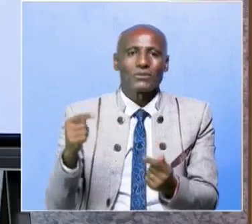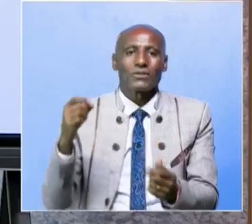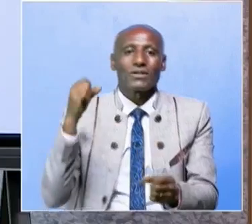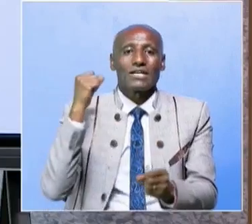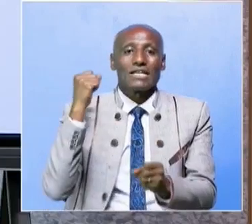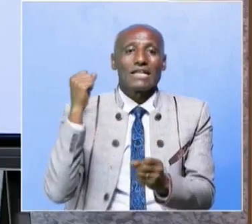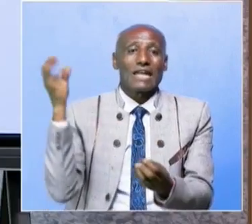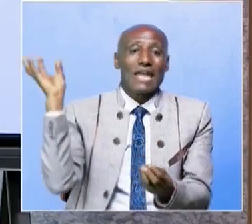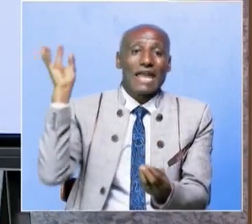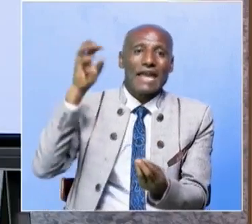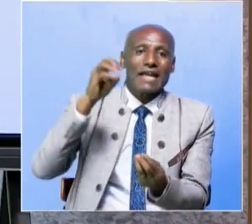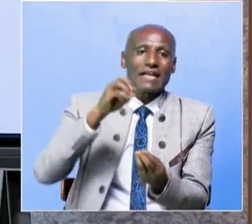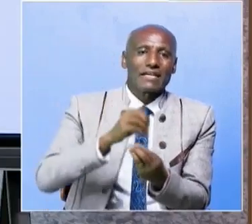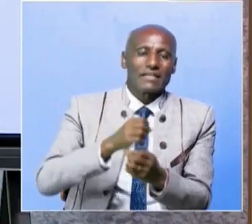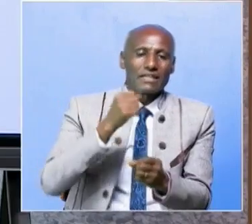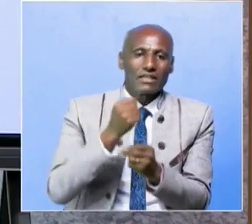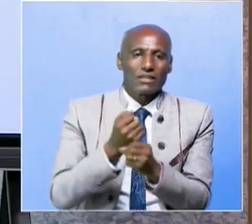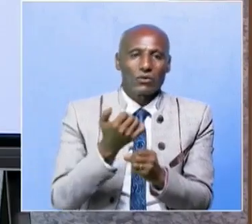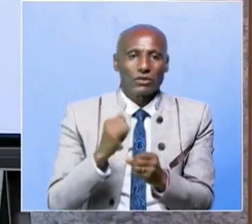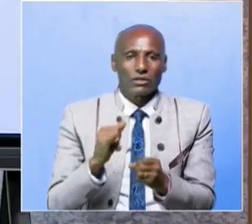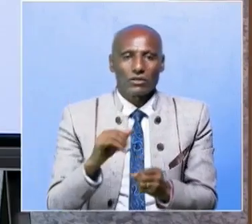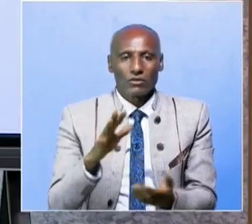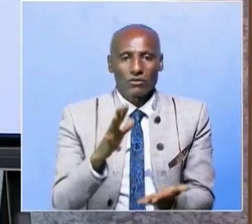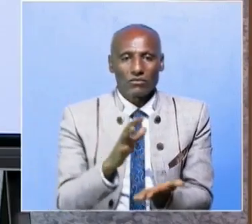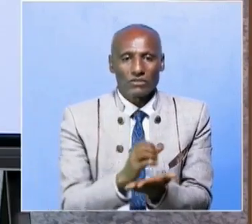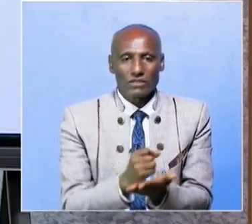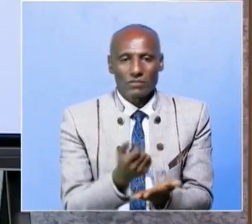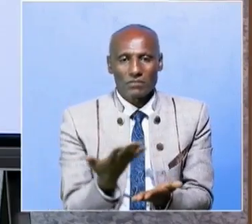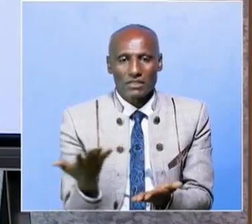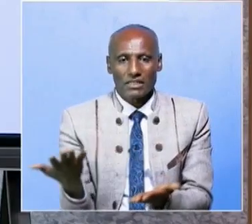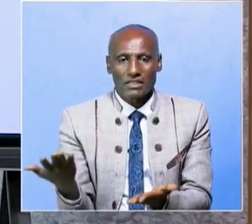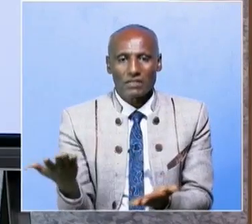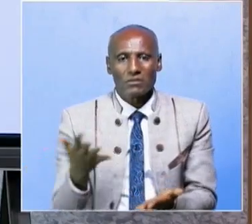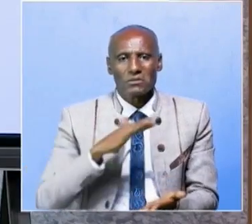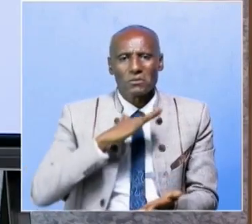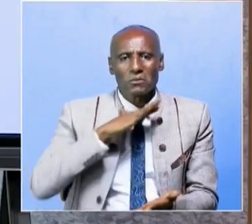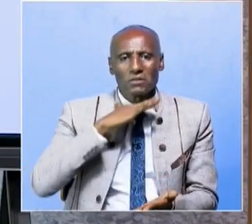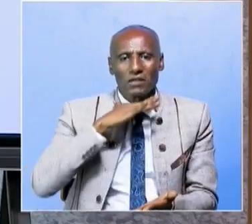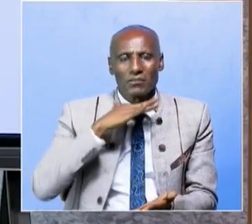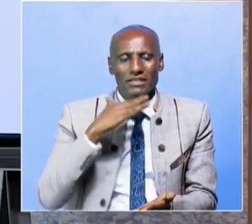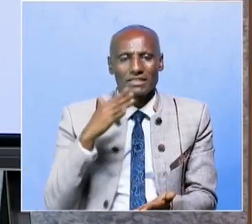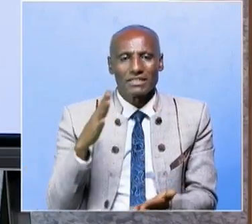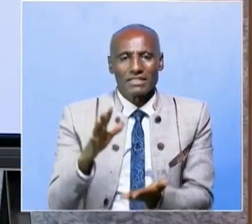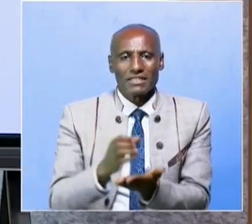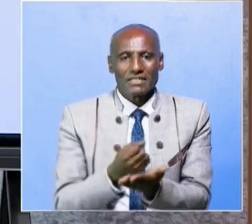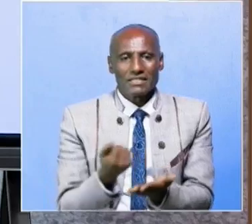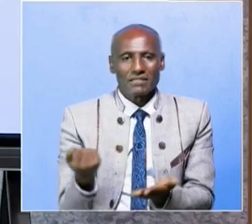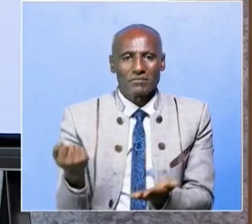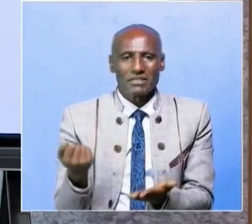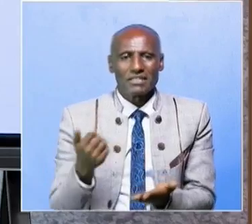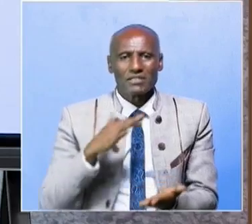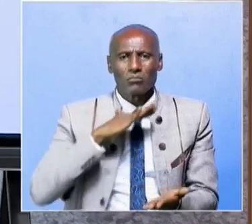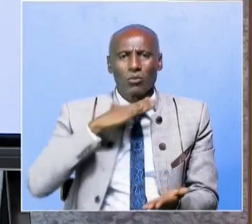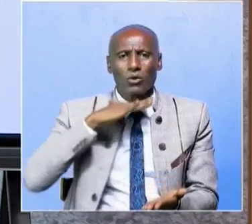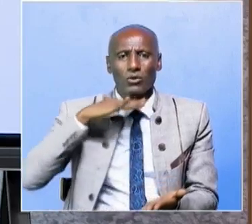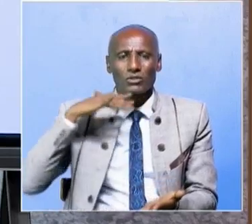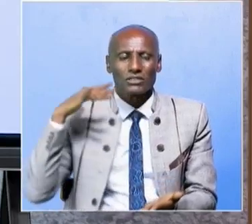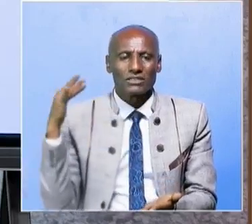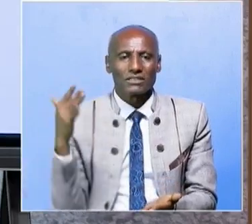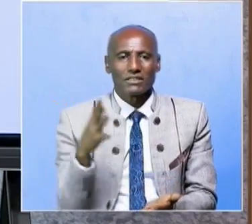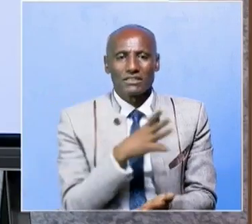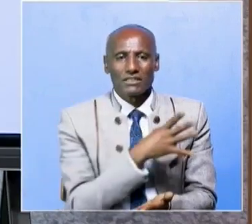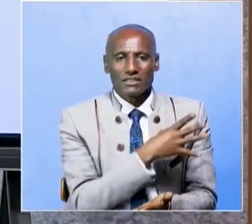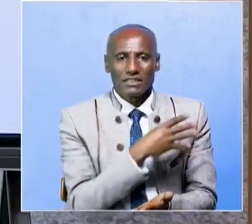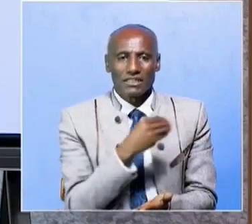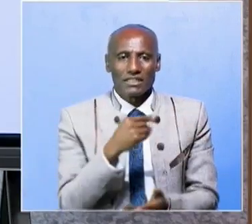of something, and also contaminate, how something is polluted and